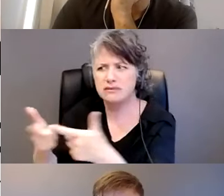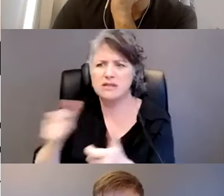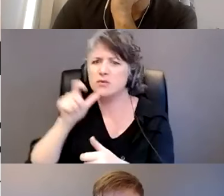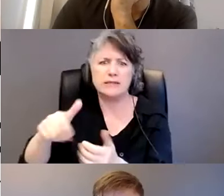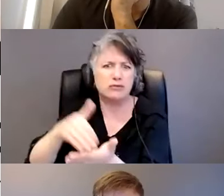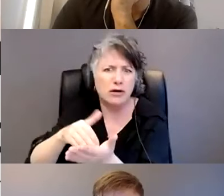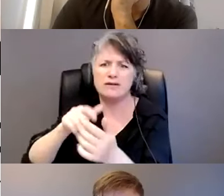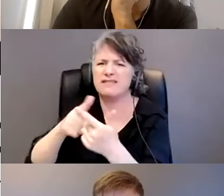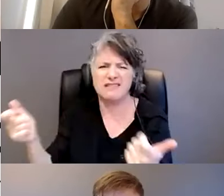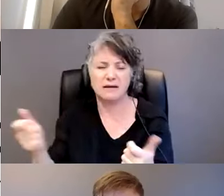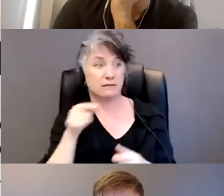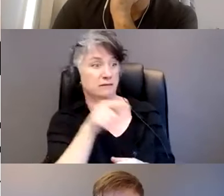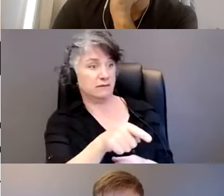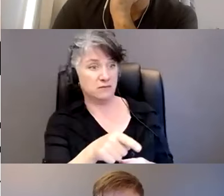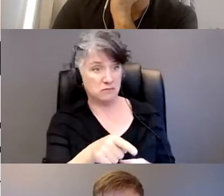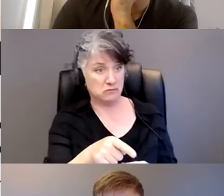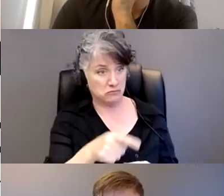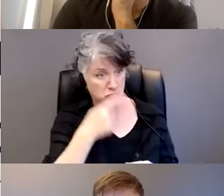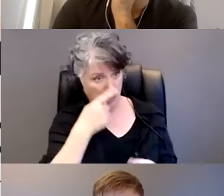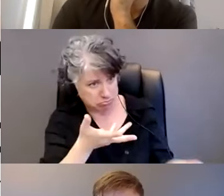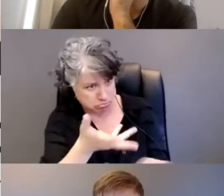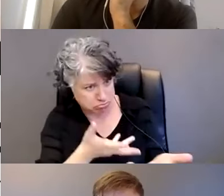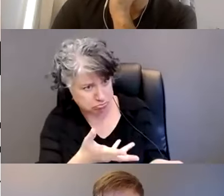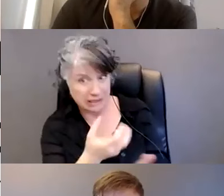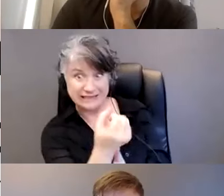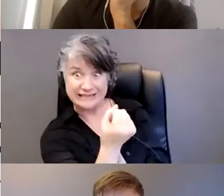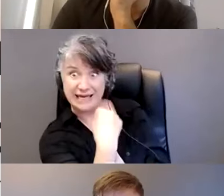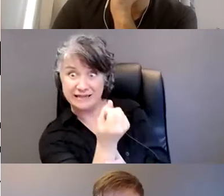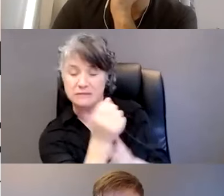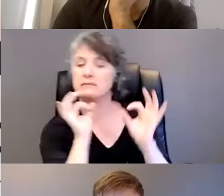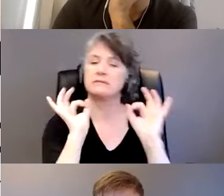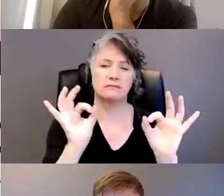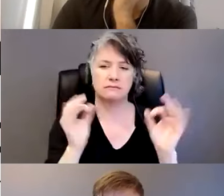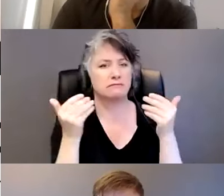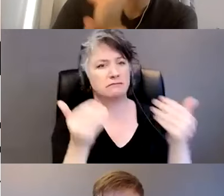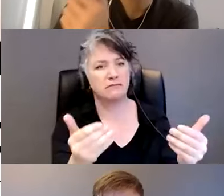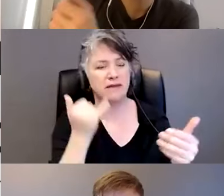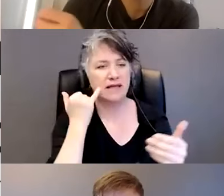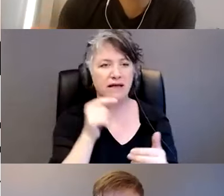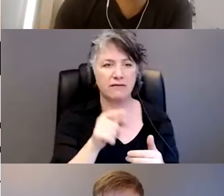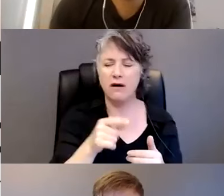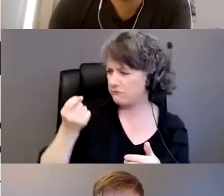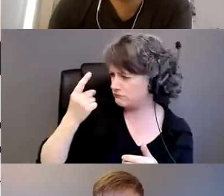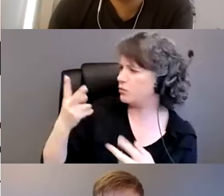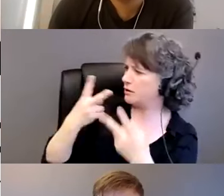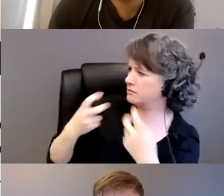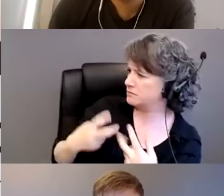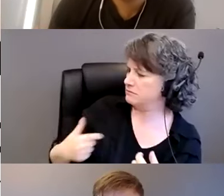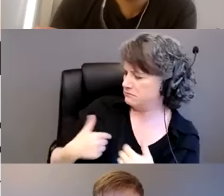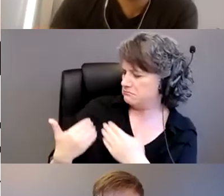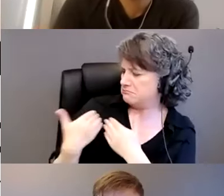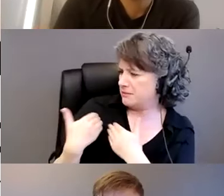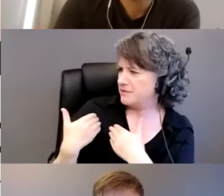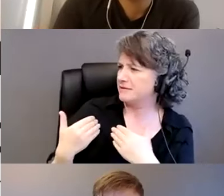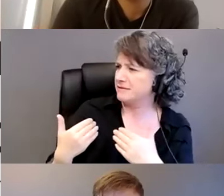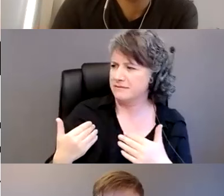to say, yes, I will talk to you. I understand that you're going to do this assessment, and I'm responsible to